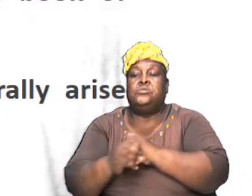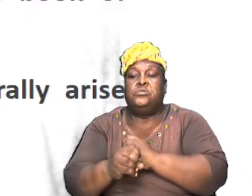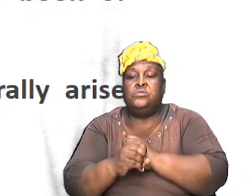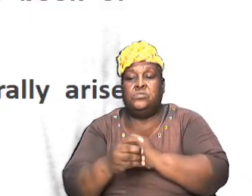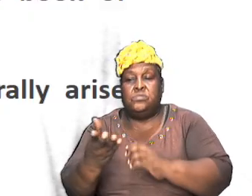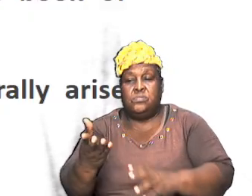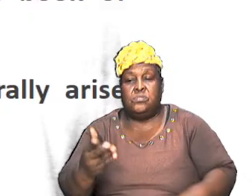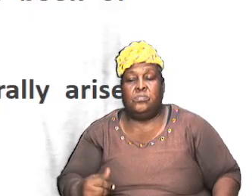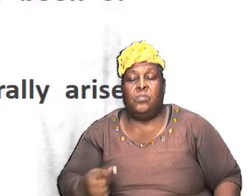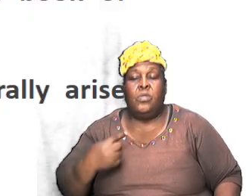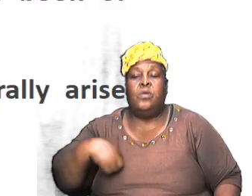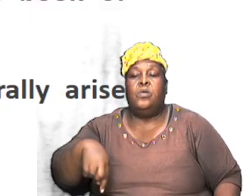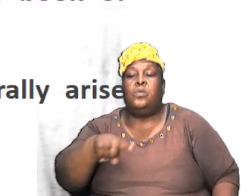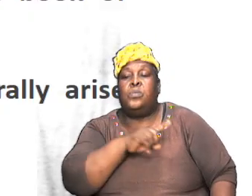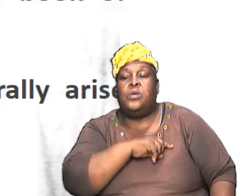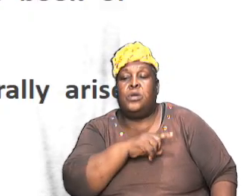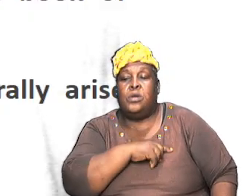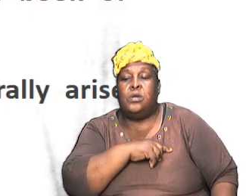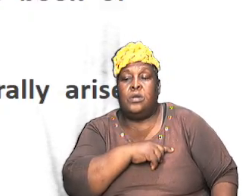we